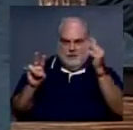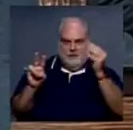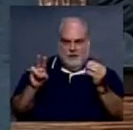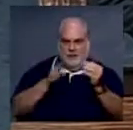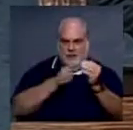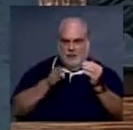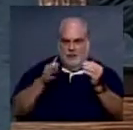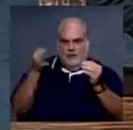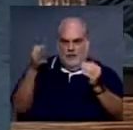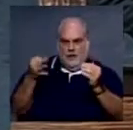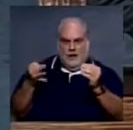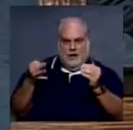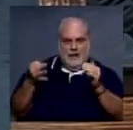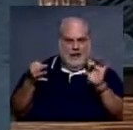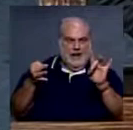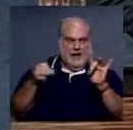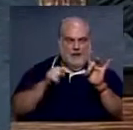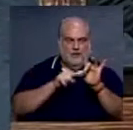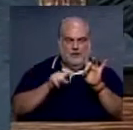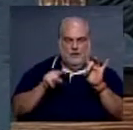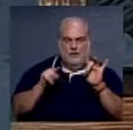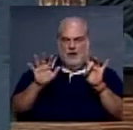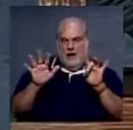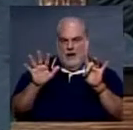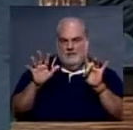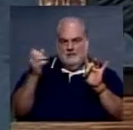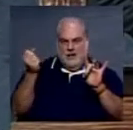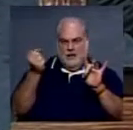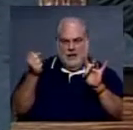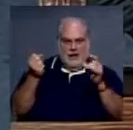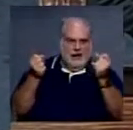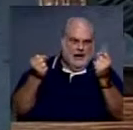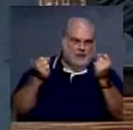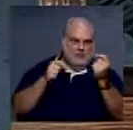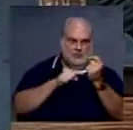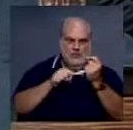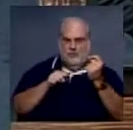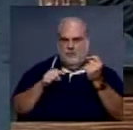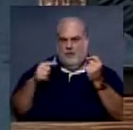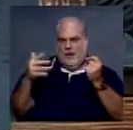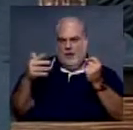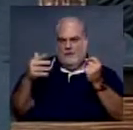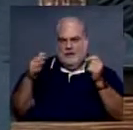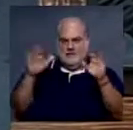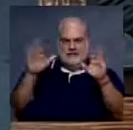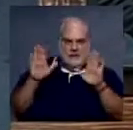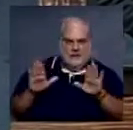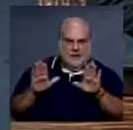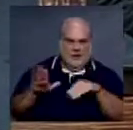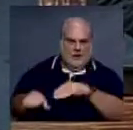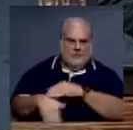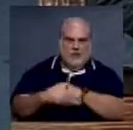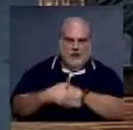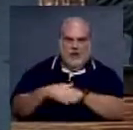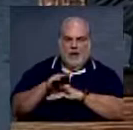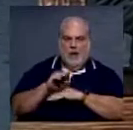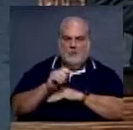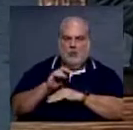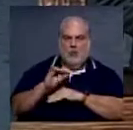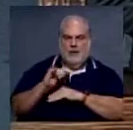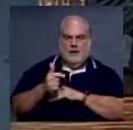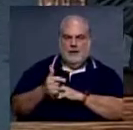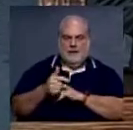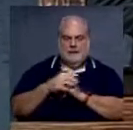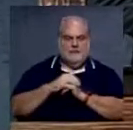Friday, from 8 to 5 Saturday, and 11 to 5 on Sunday with overnight boarding. A couple of